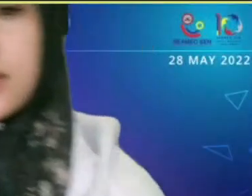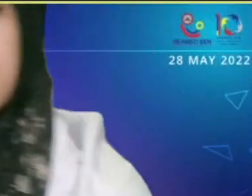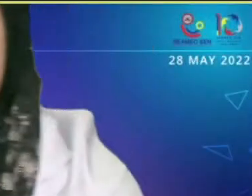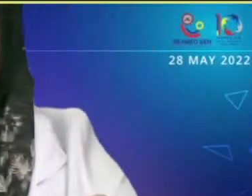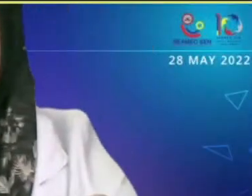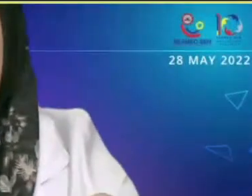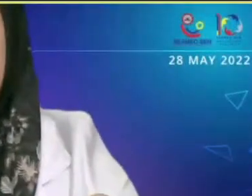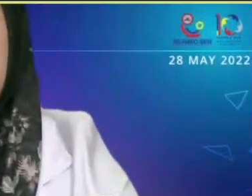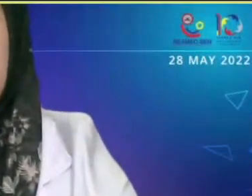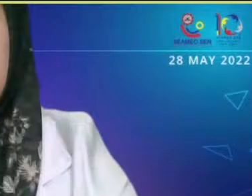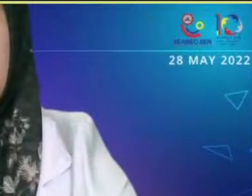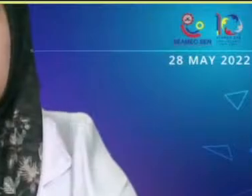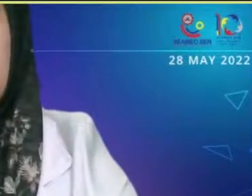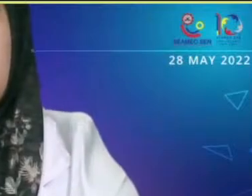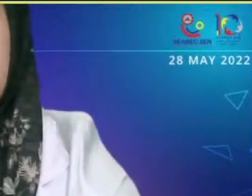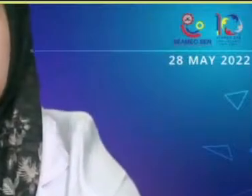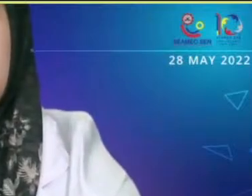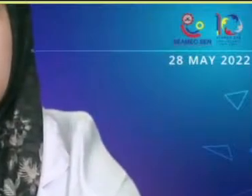Sorry.